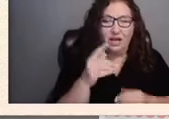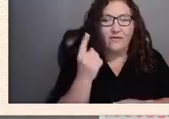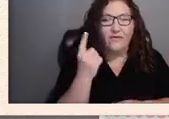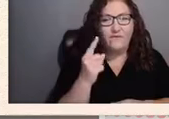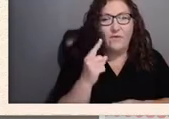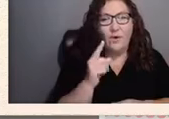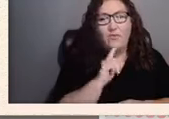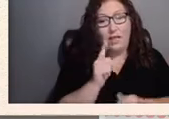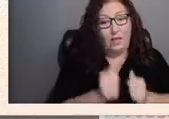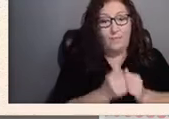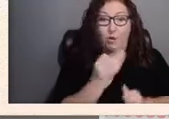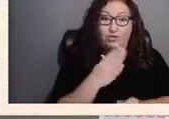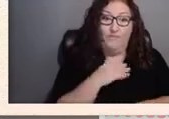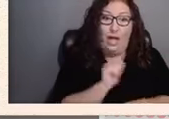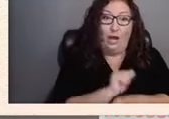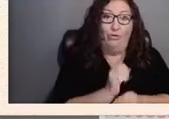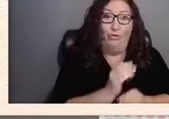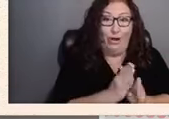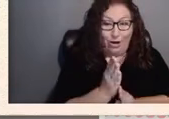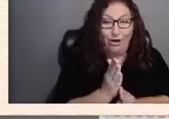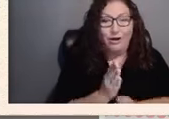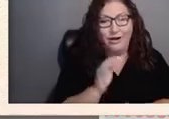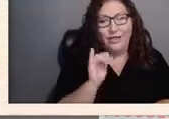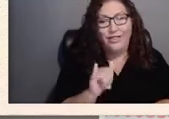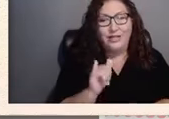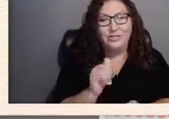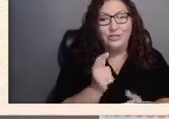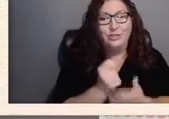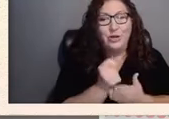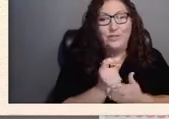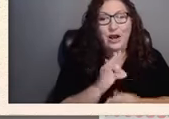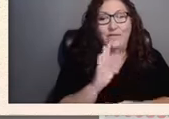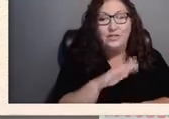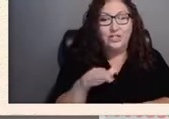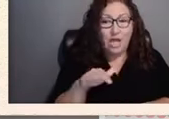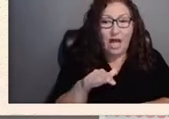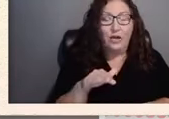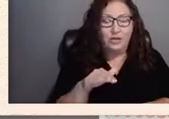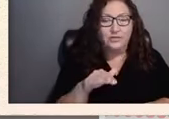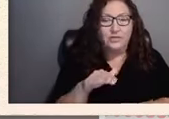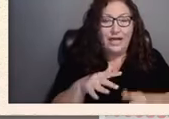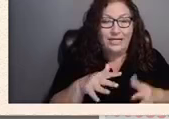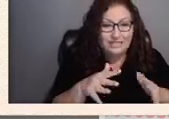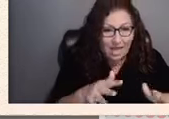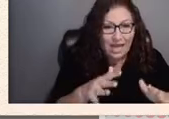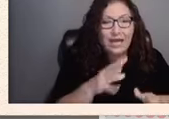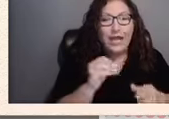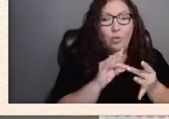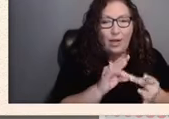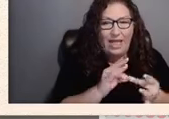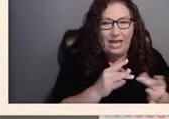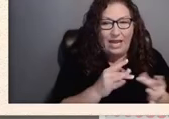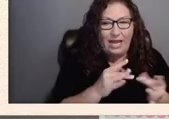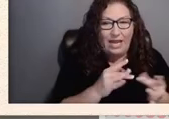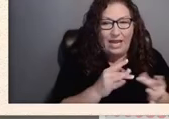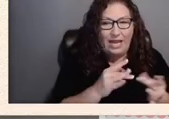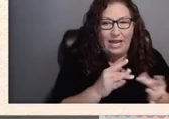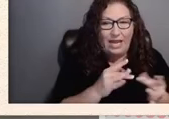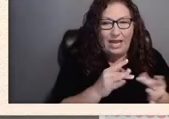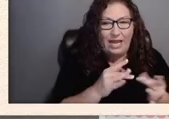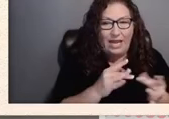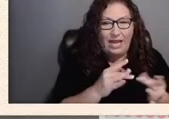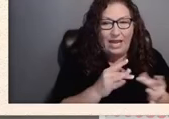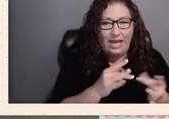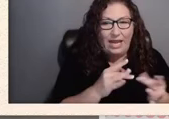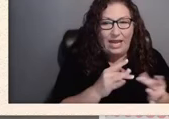most of my career, which is the treatment of childhood anxiety and related concerns. And we're going to talk about